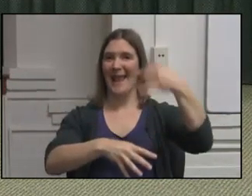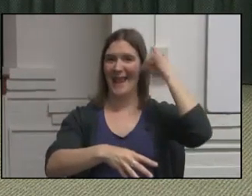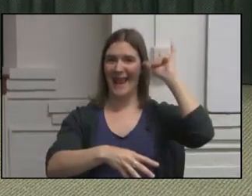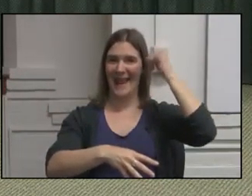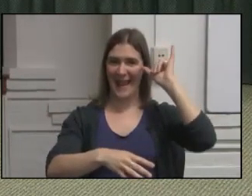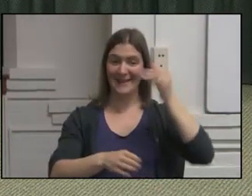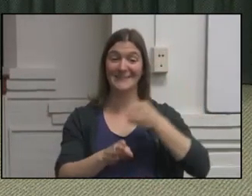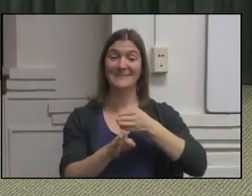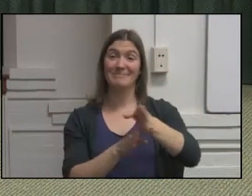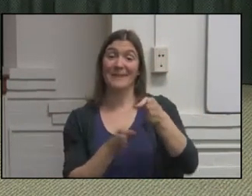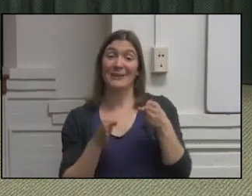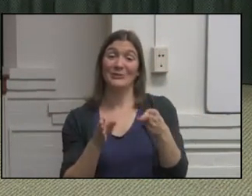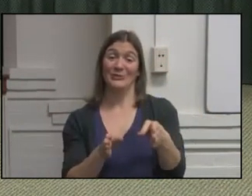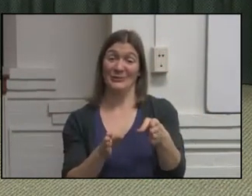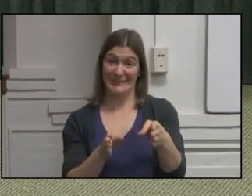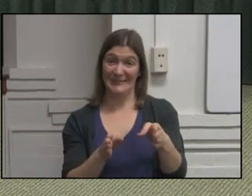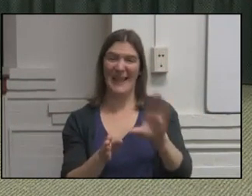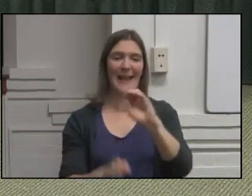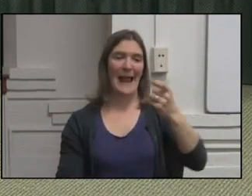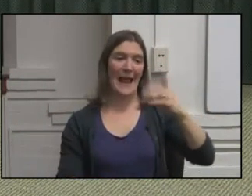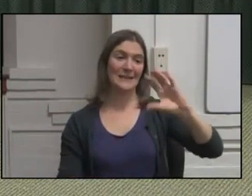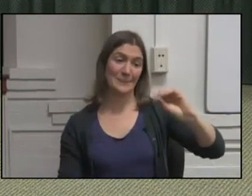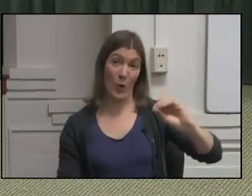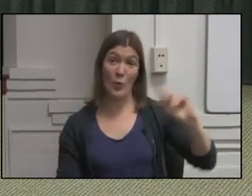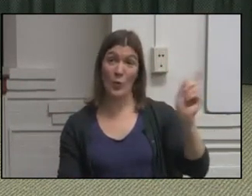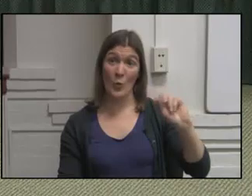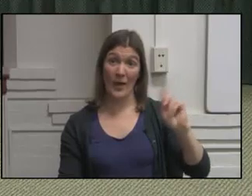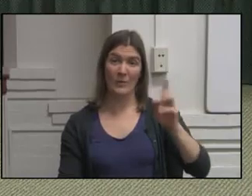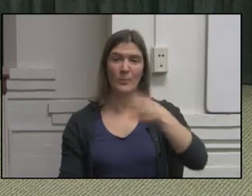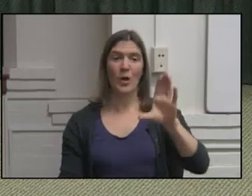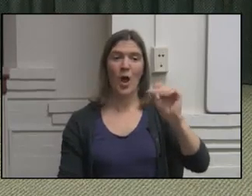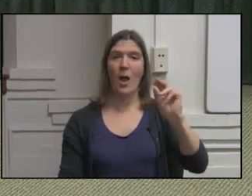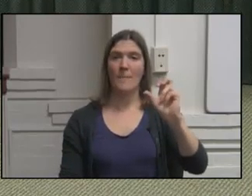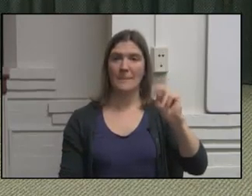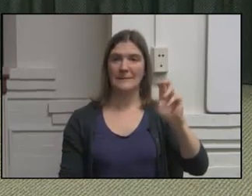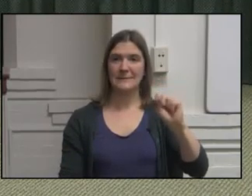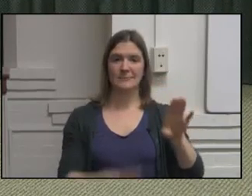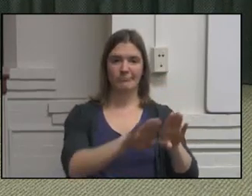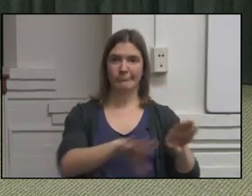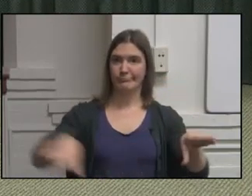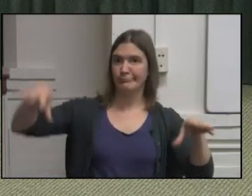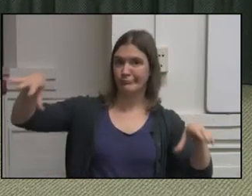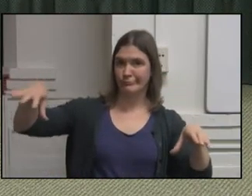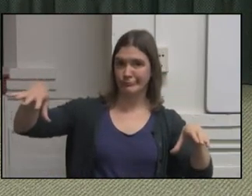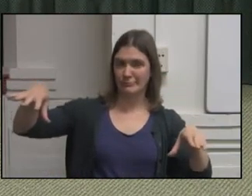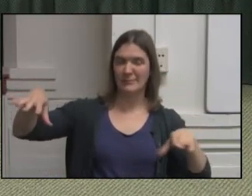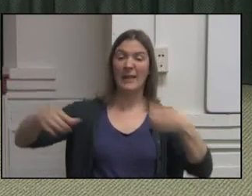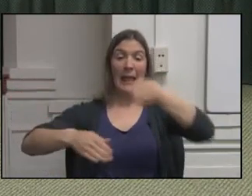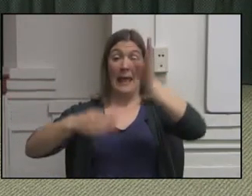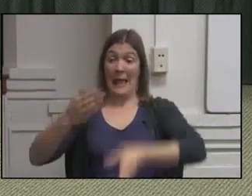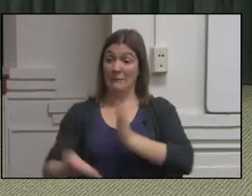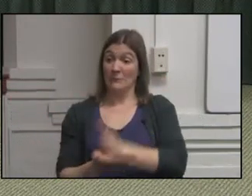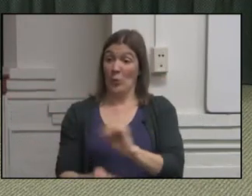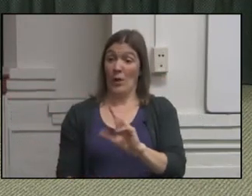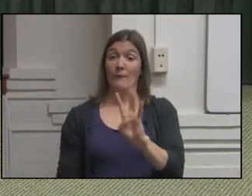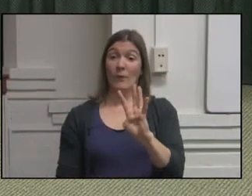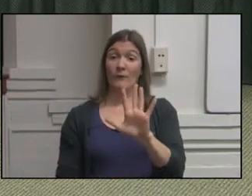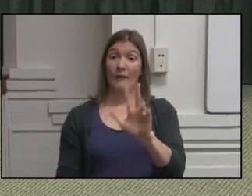on Main Street and the Expo to be held on the Brattleboro Common and at 45 Linden Street